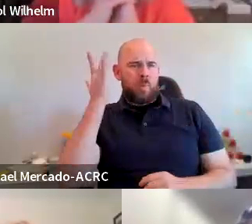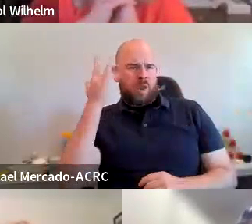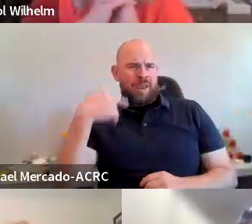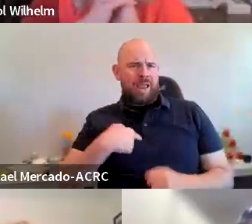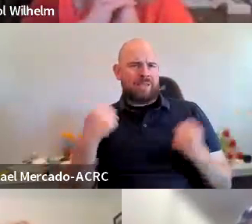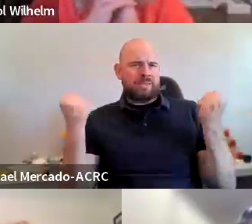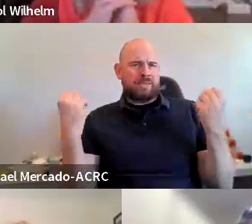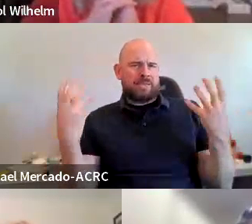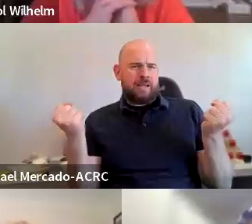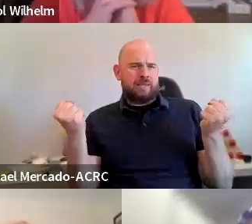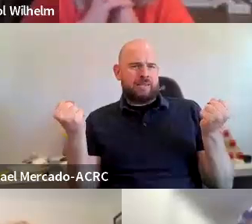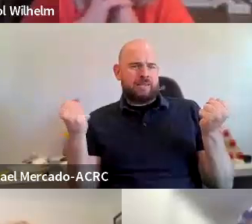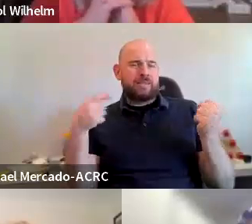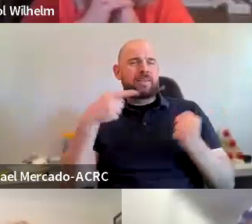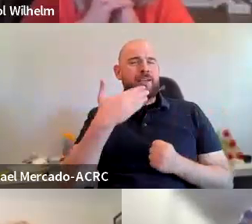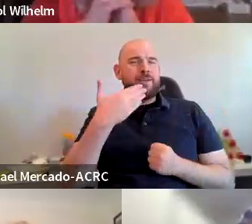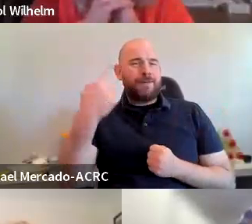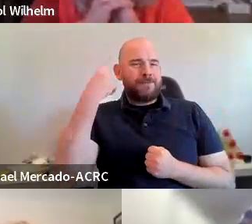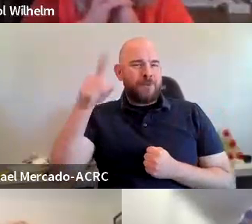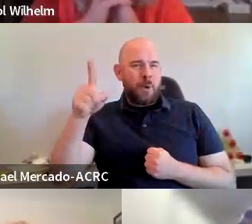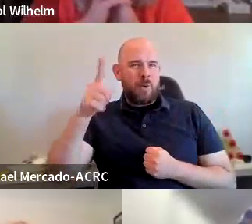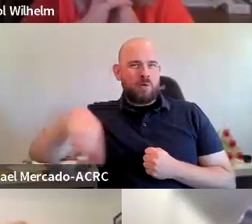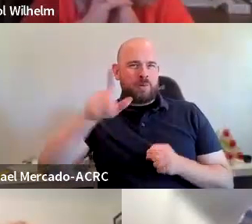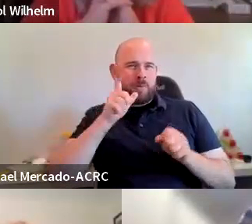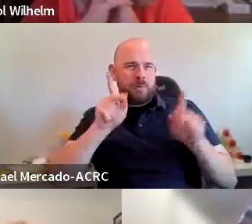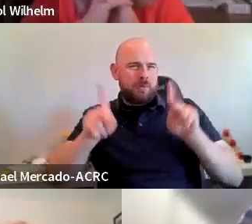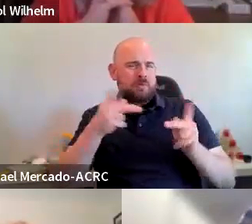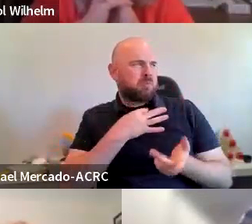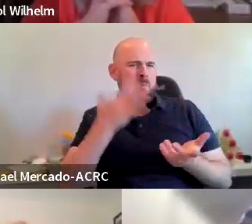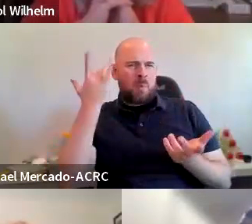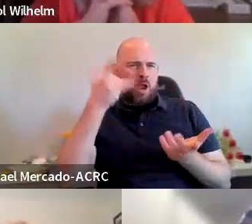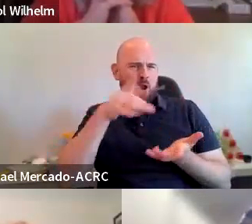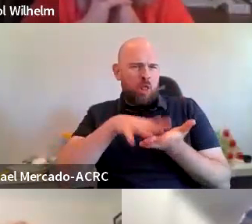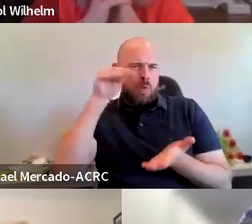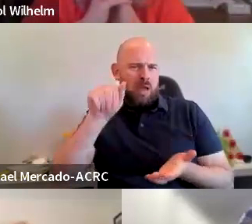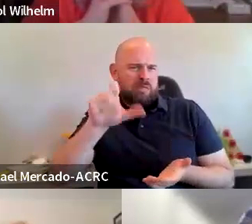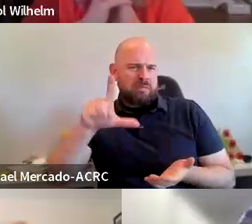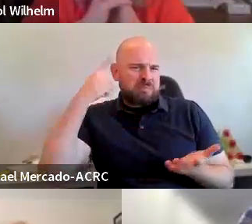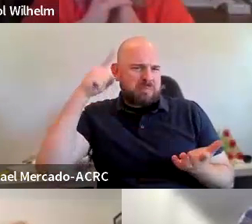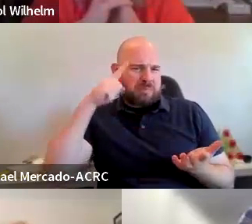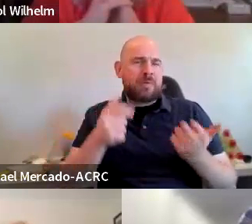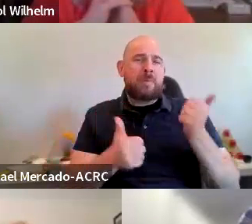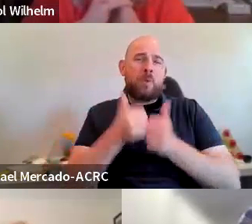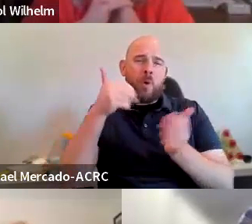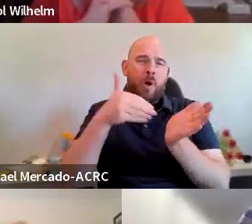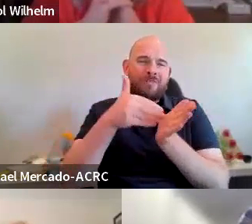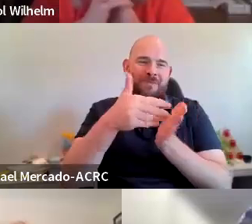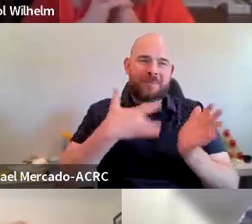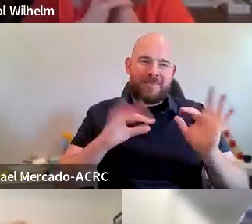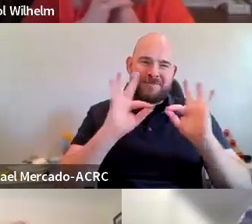recommend you watch. One of them is hashtag why I sign. That's good for people who are